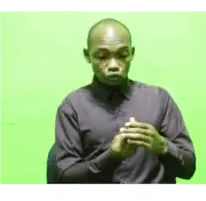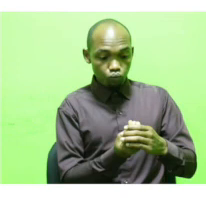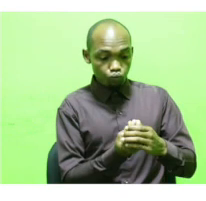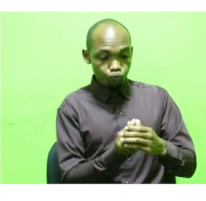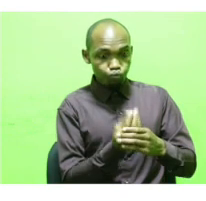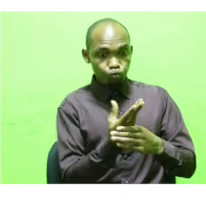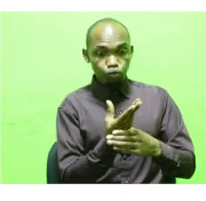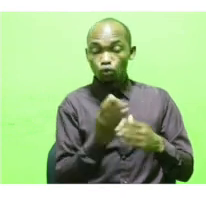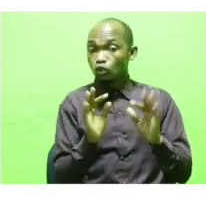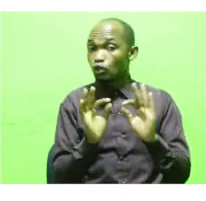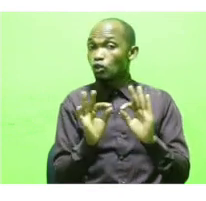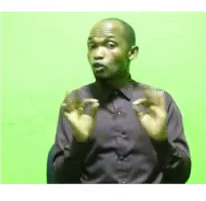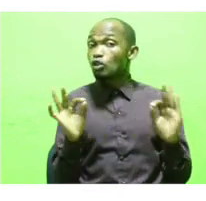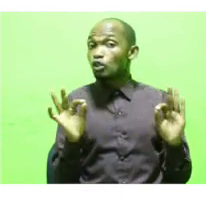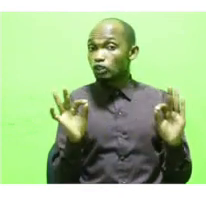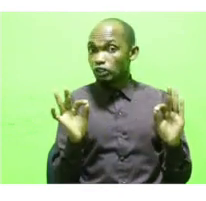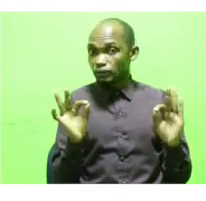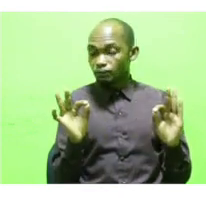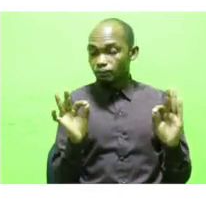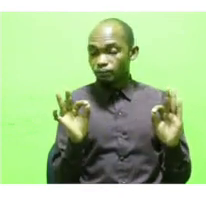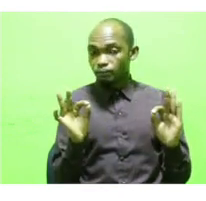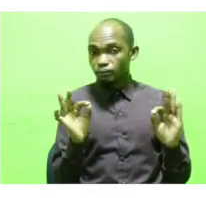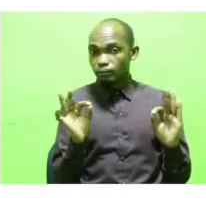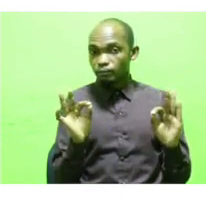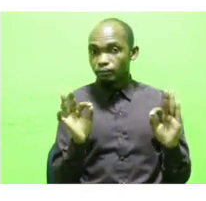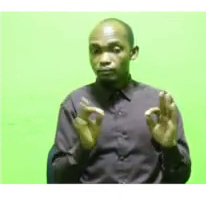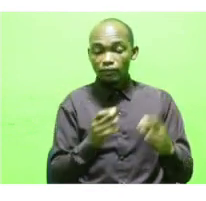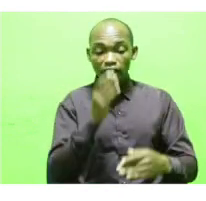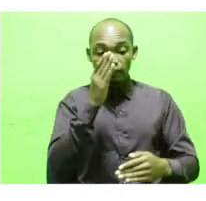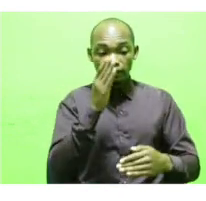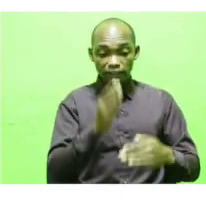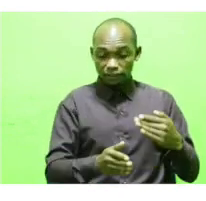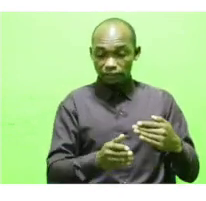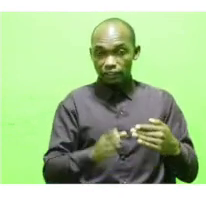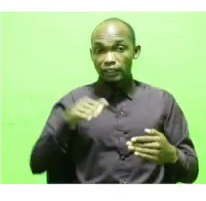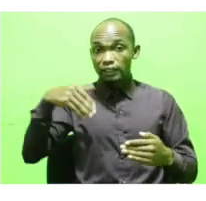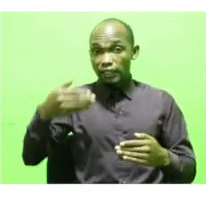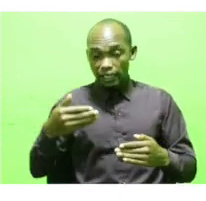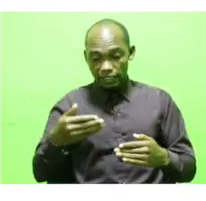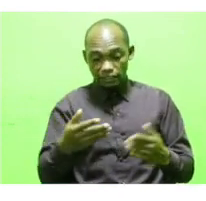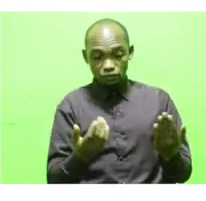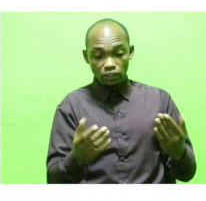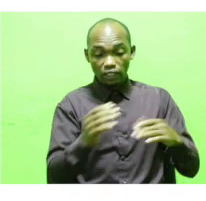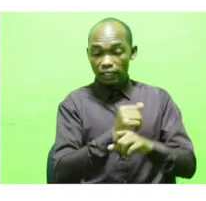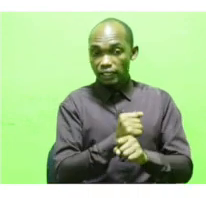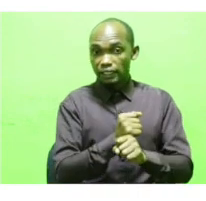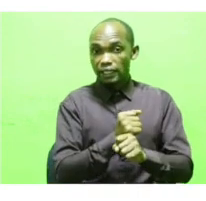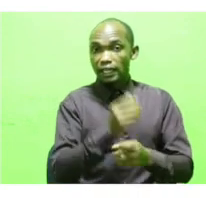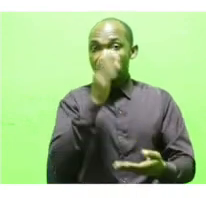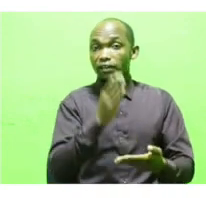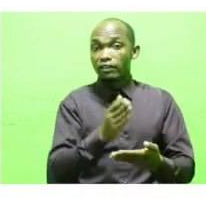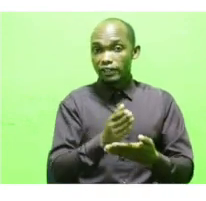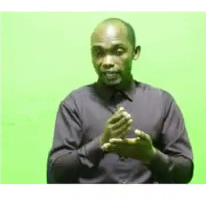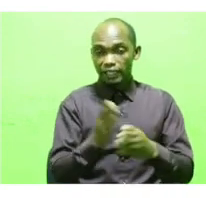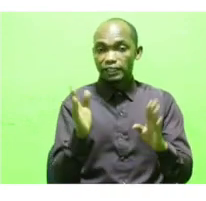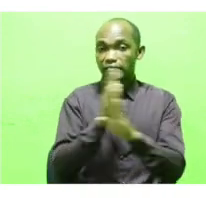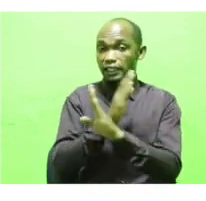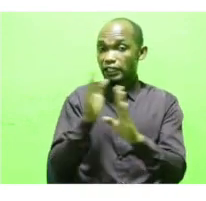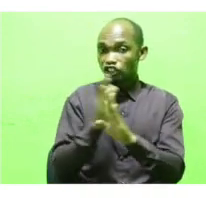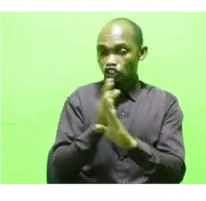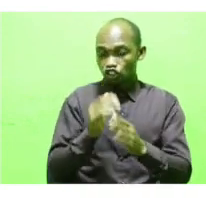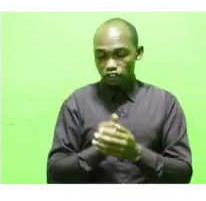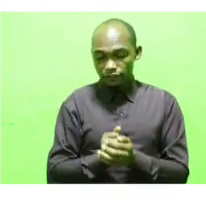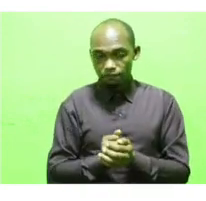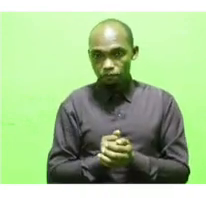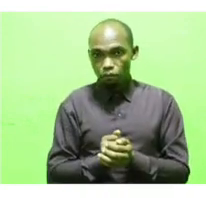the survival of the plant, the seeds are dormant until they find the right conditions.